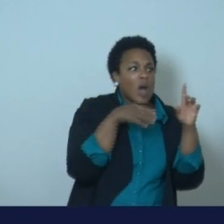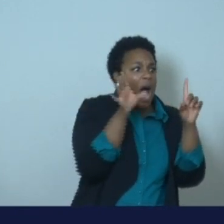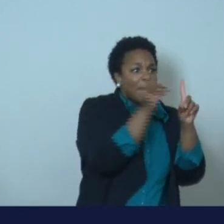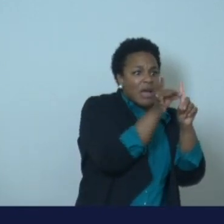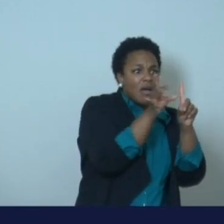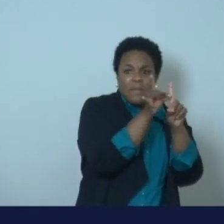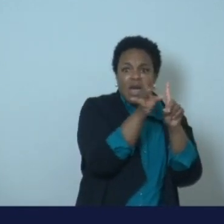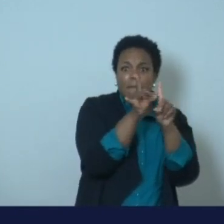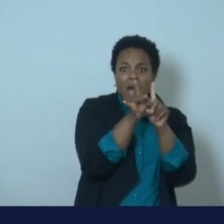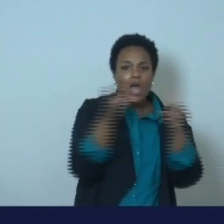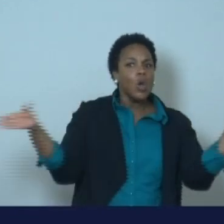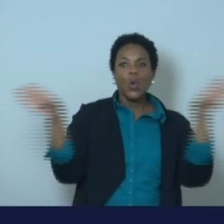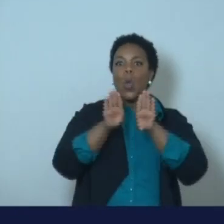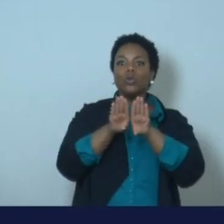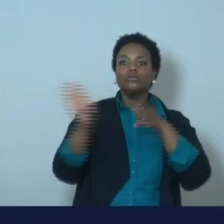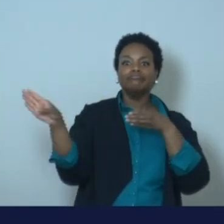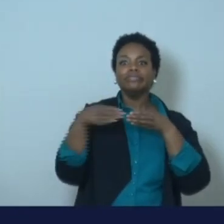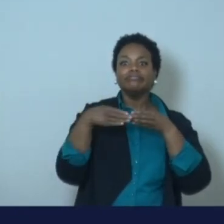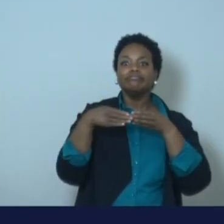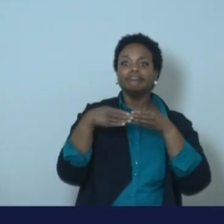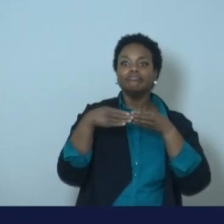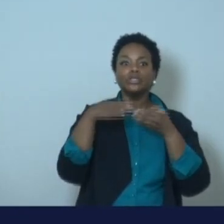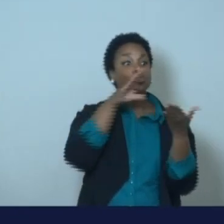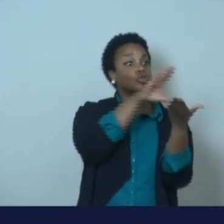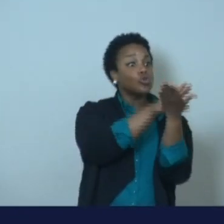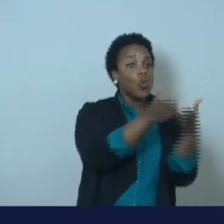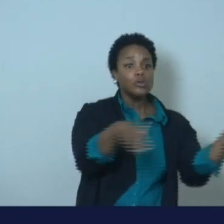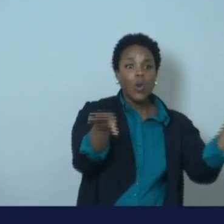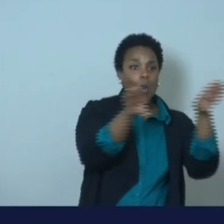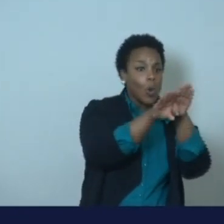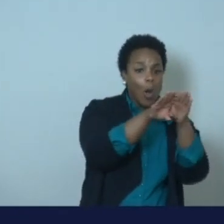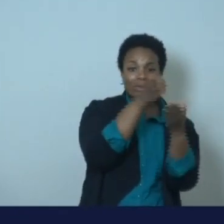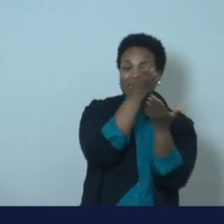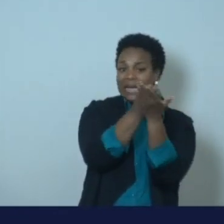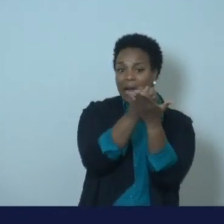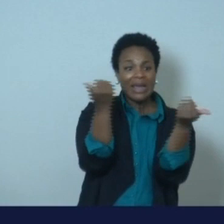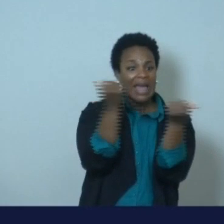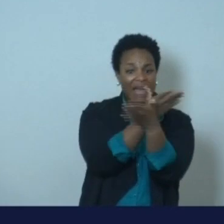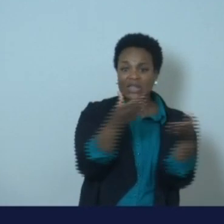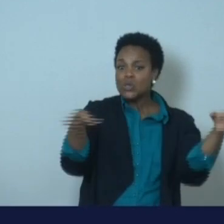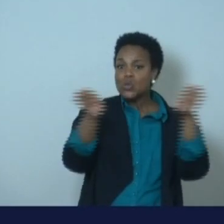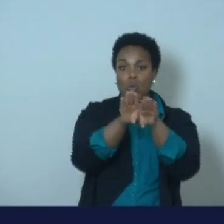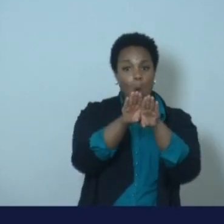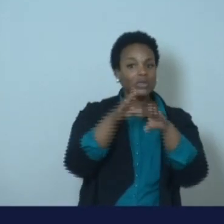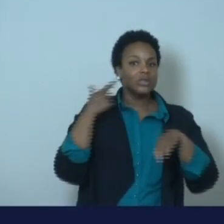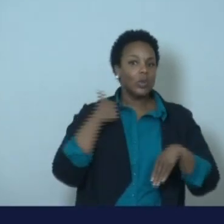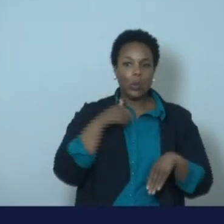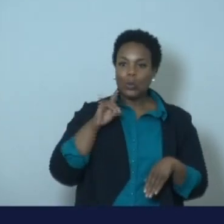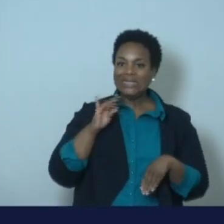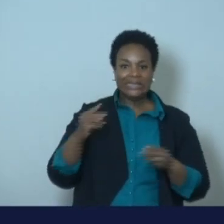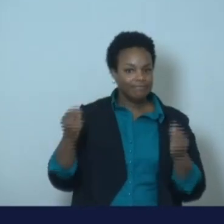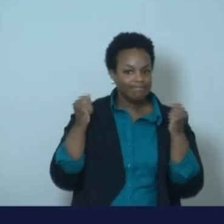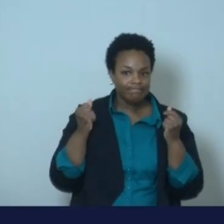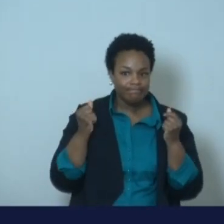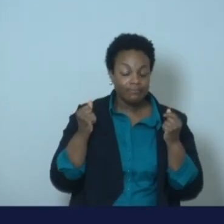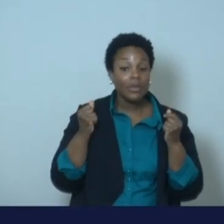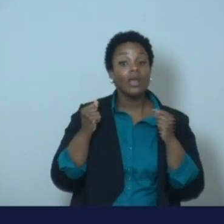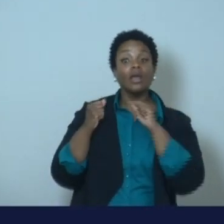be really clear about COVID-safe practices. Now, on April 8th, the University of Washington